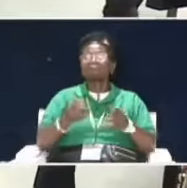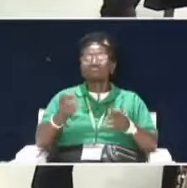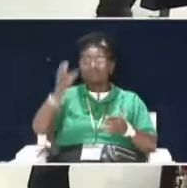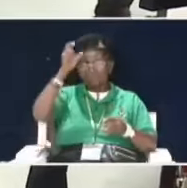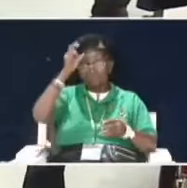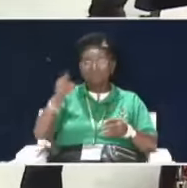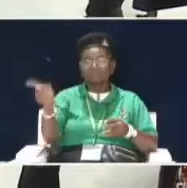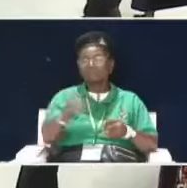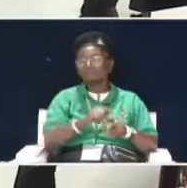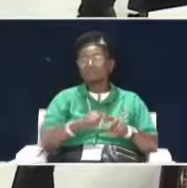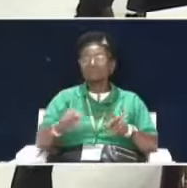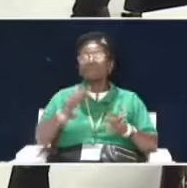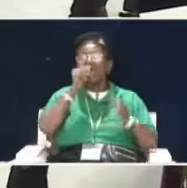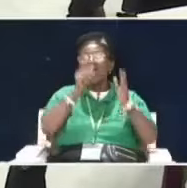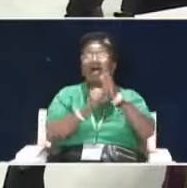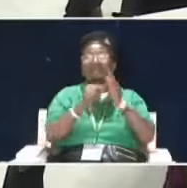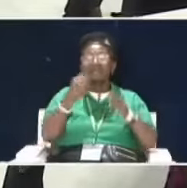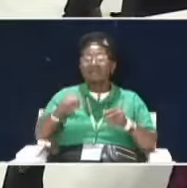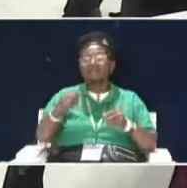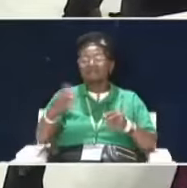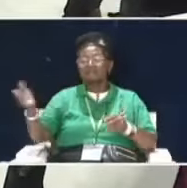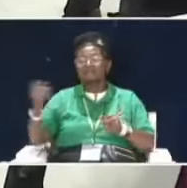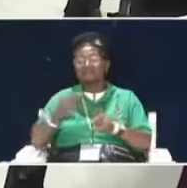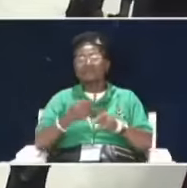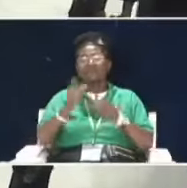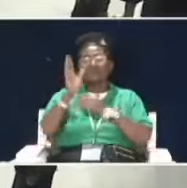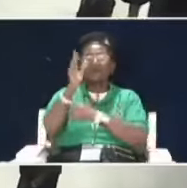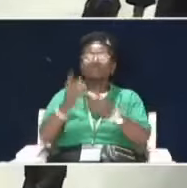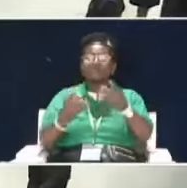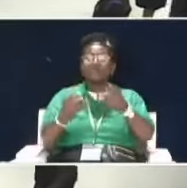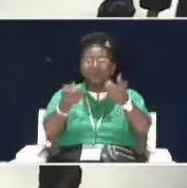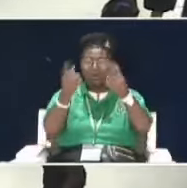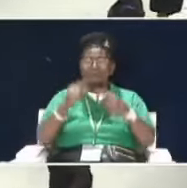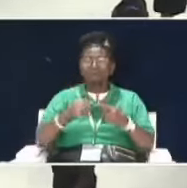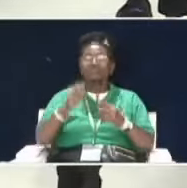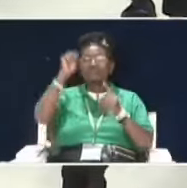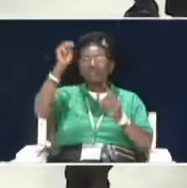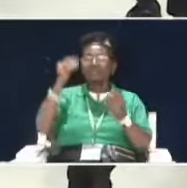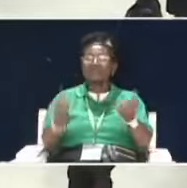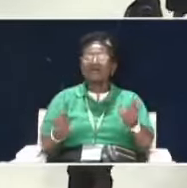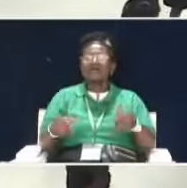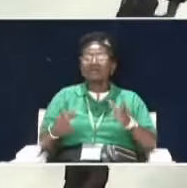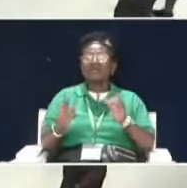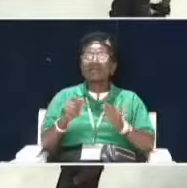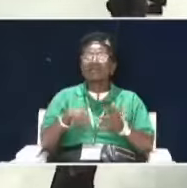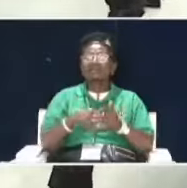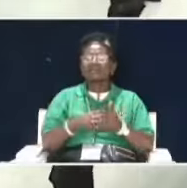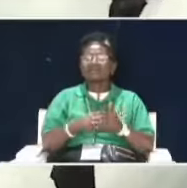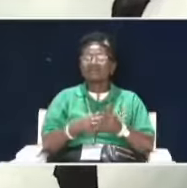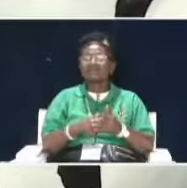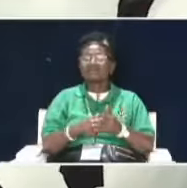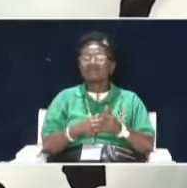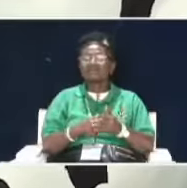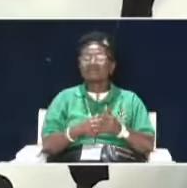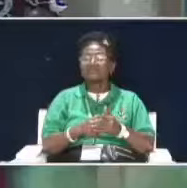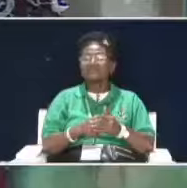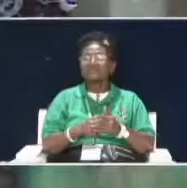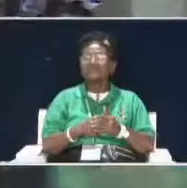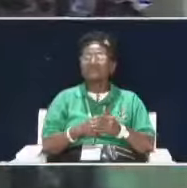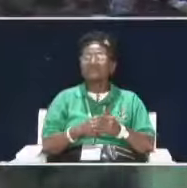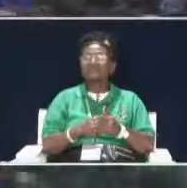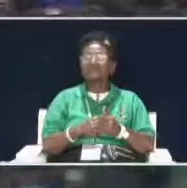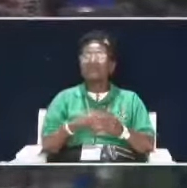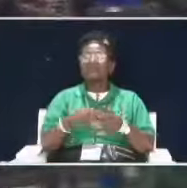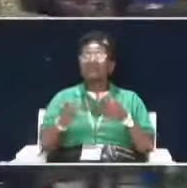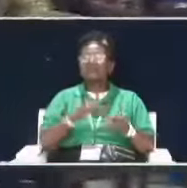anything from God. Come to him now. Let this case be resolved.